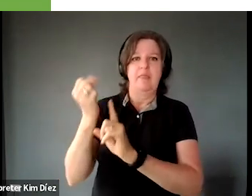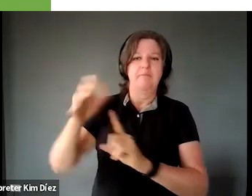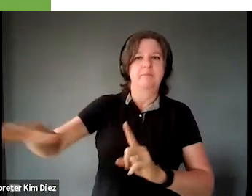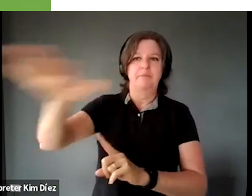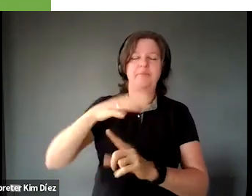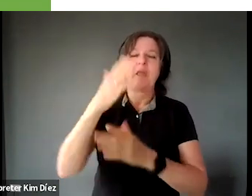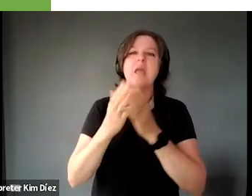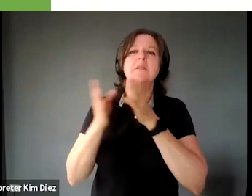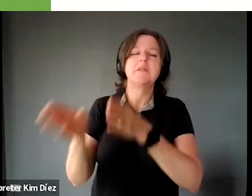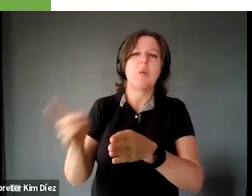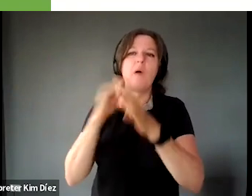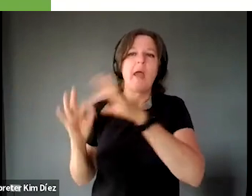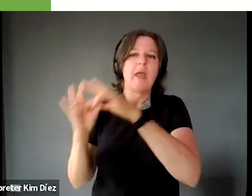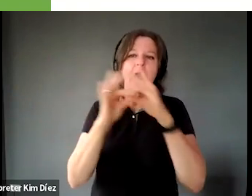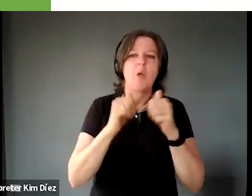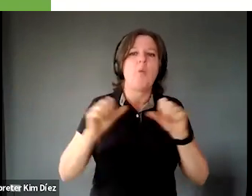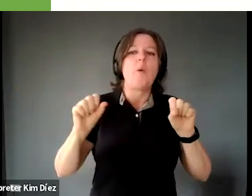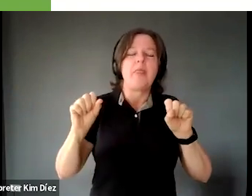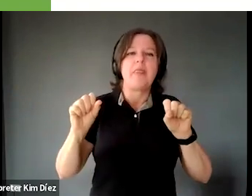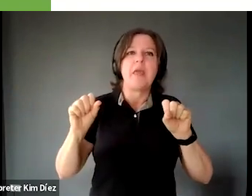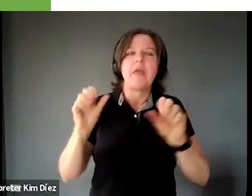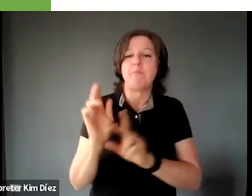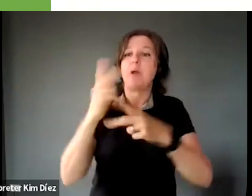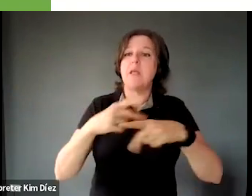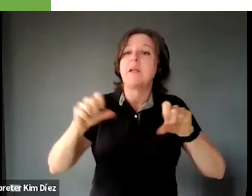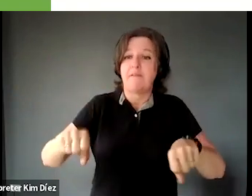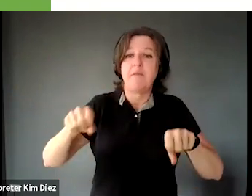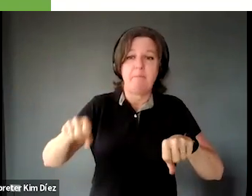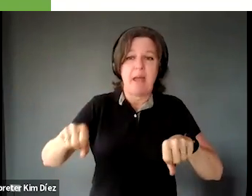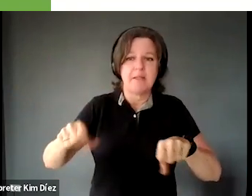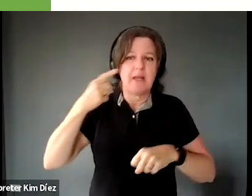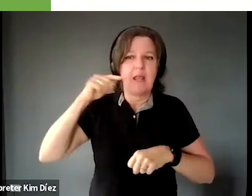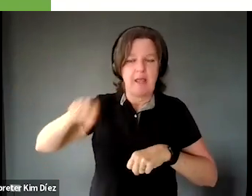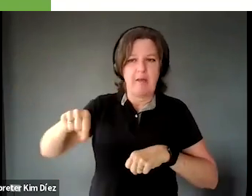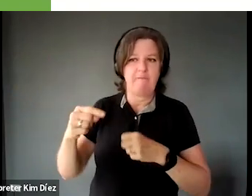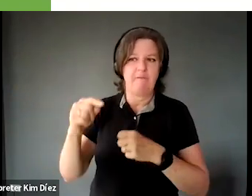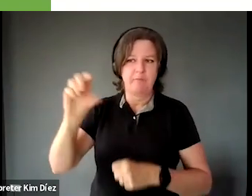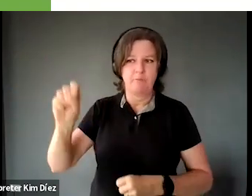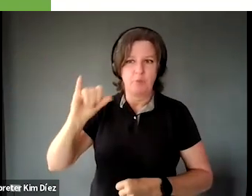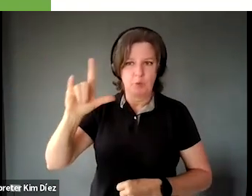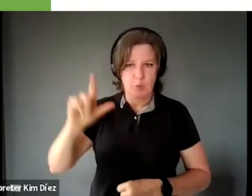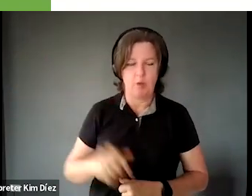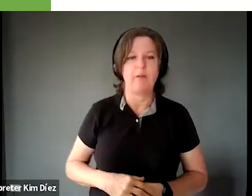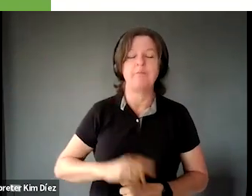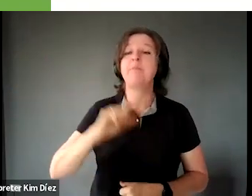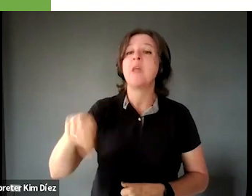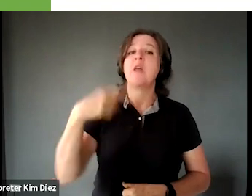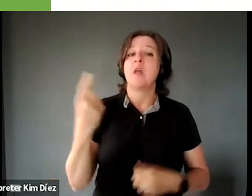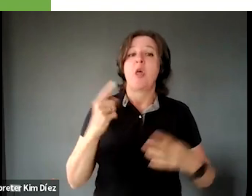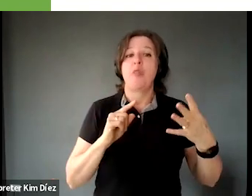this is our site index. This is, you know, tied to the natural productive capability of a